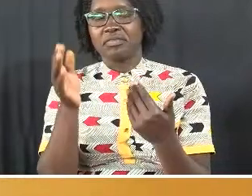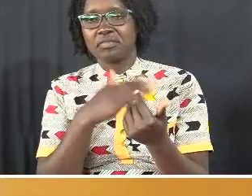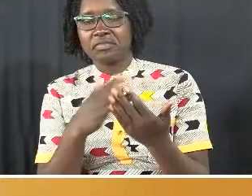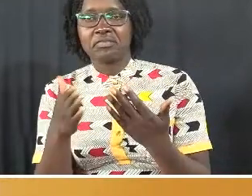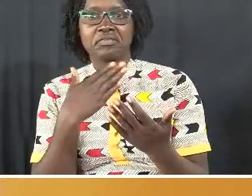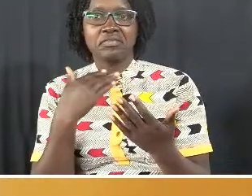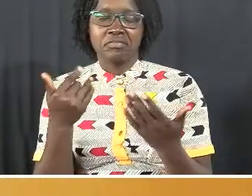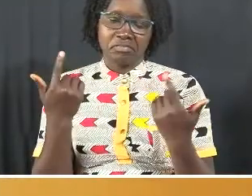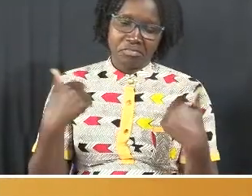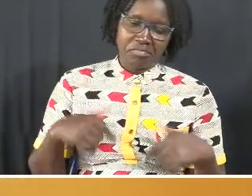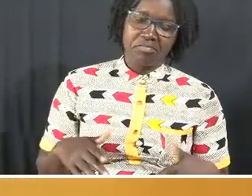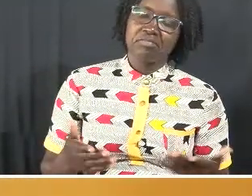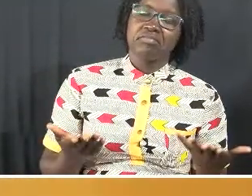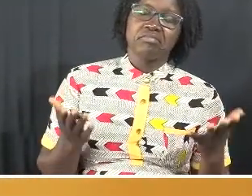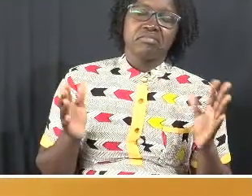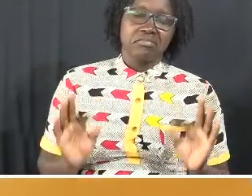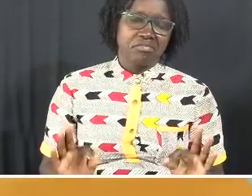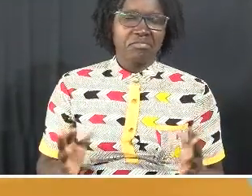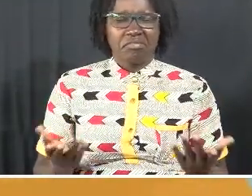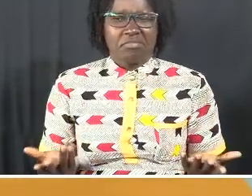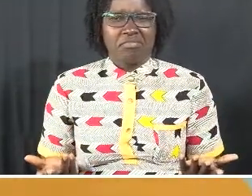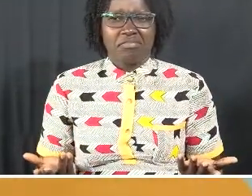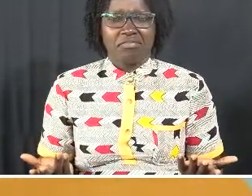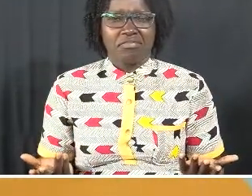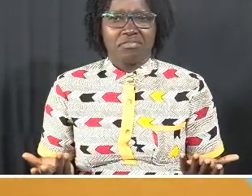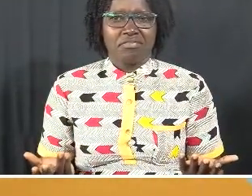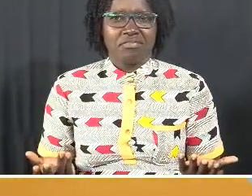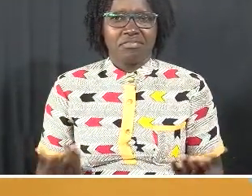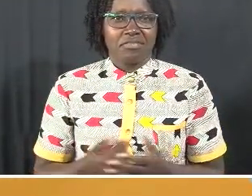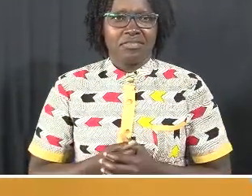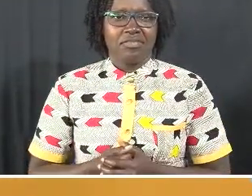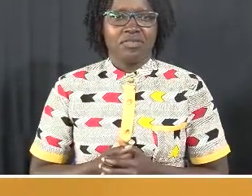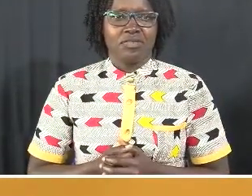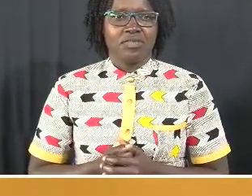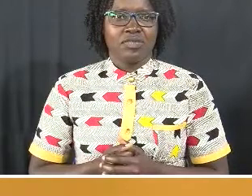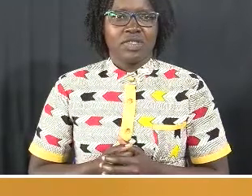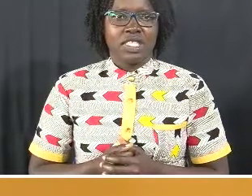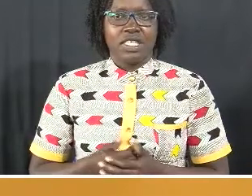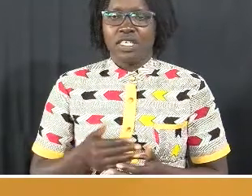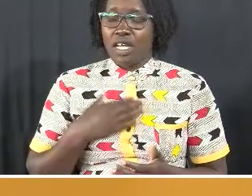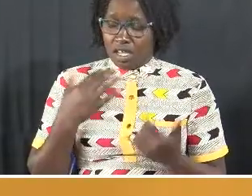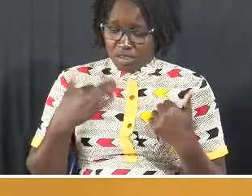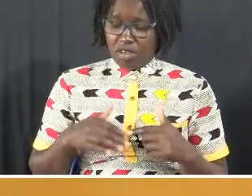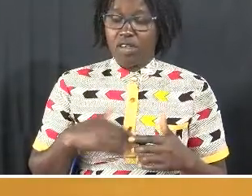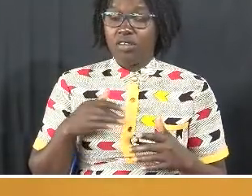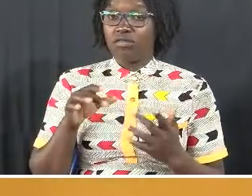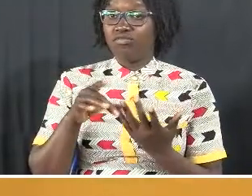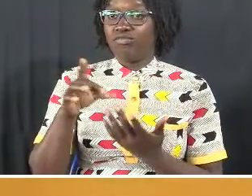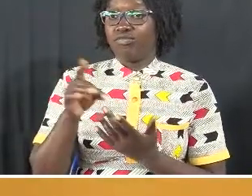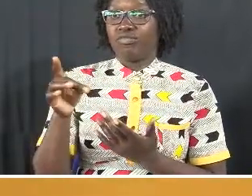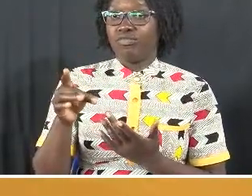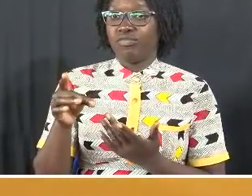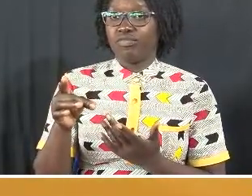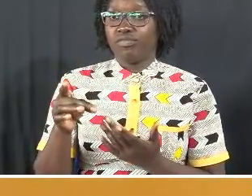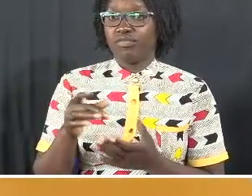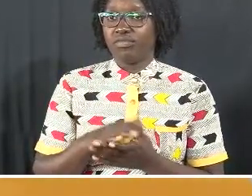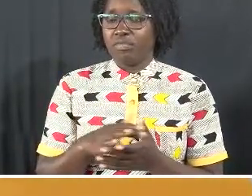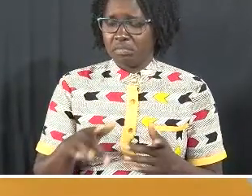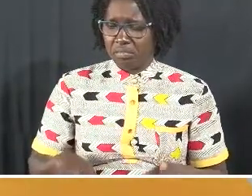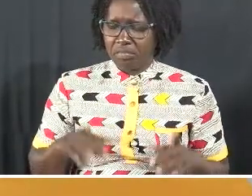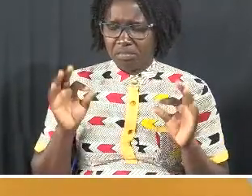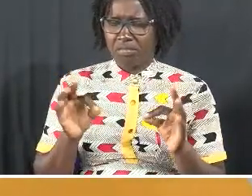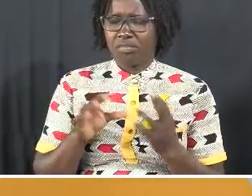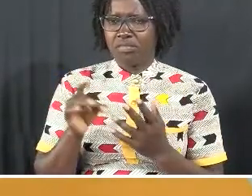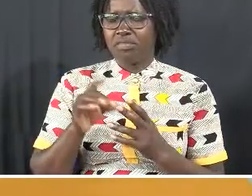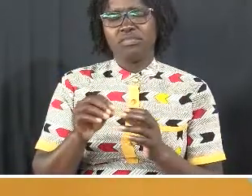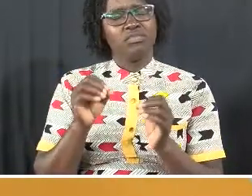We dress the way we want. It is free. My dress, my choice. My lifestyle, my choice. No problem.